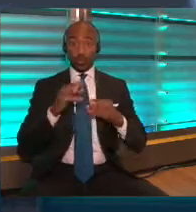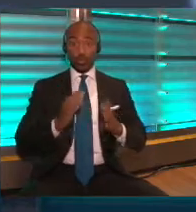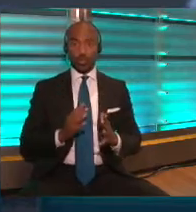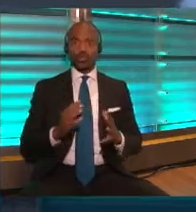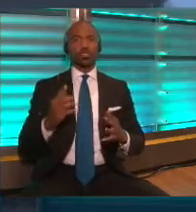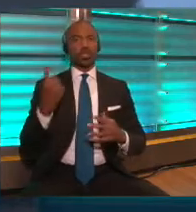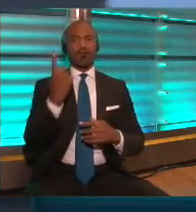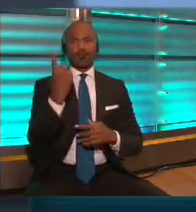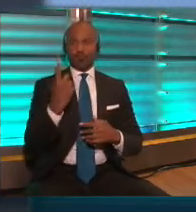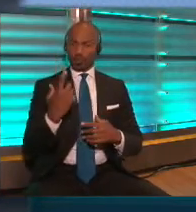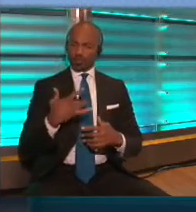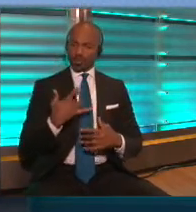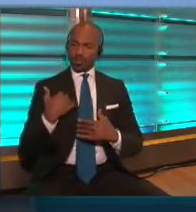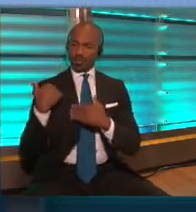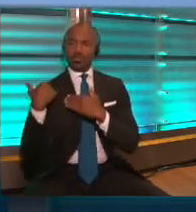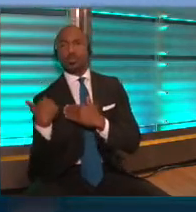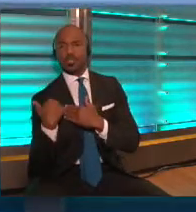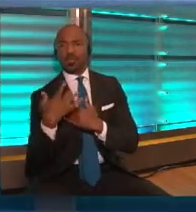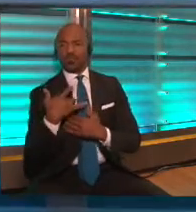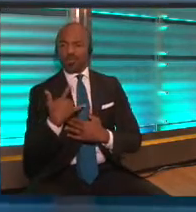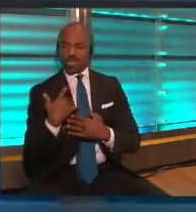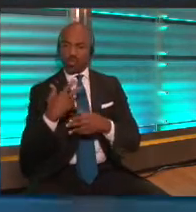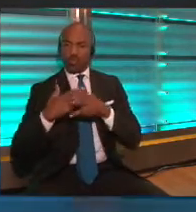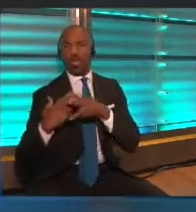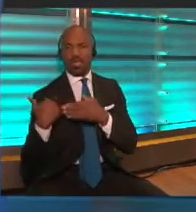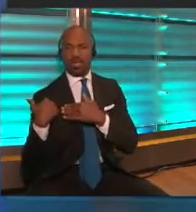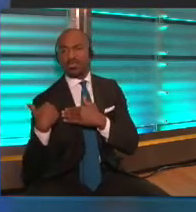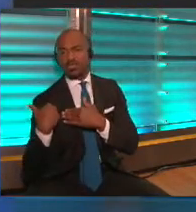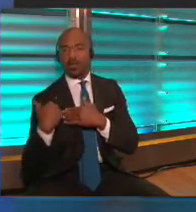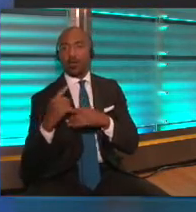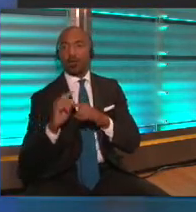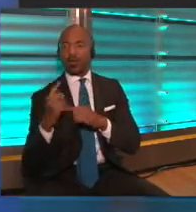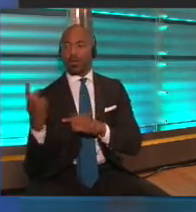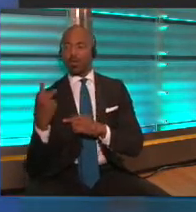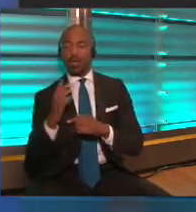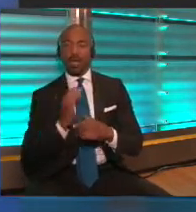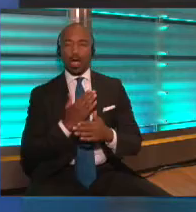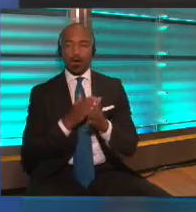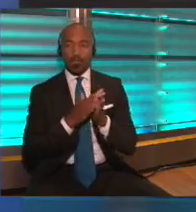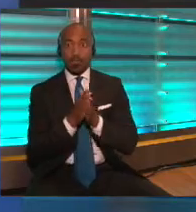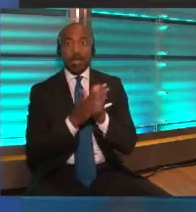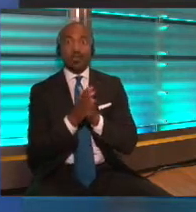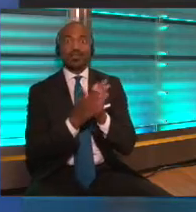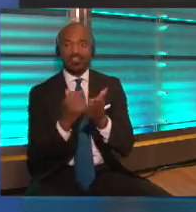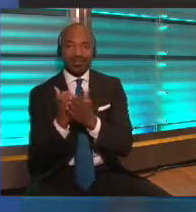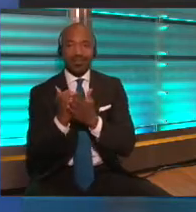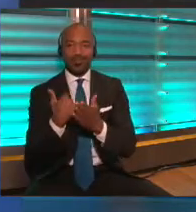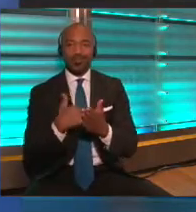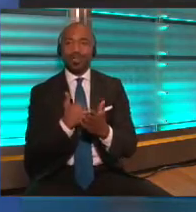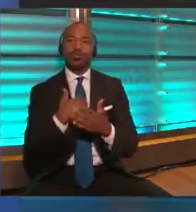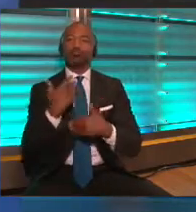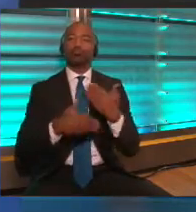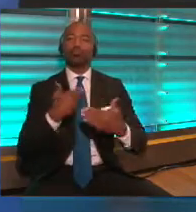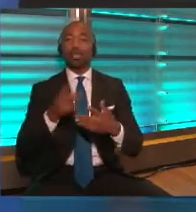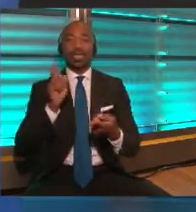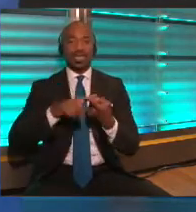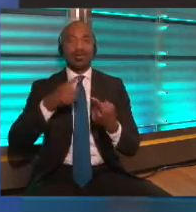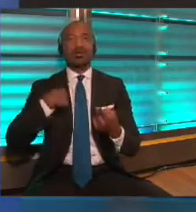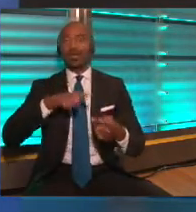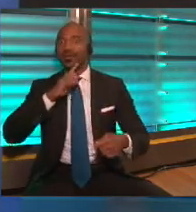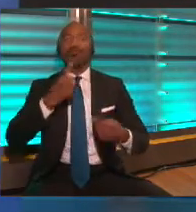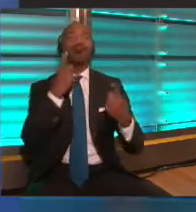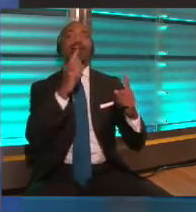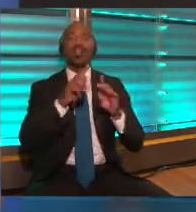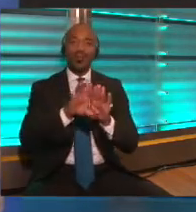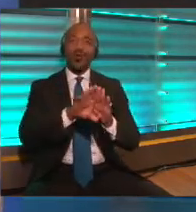responsibility. But it was our passion that really kind of got us through those moments up to opening day, when we first opened our